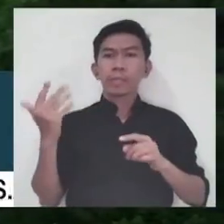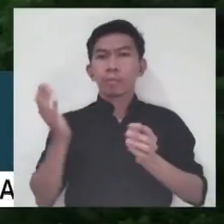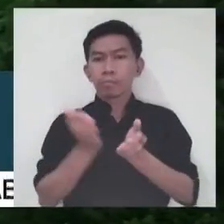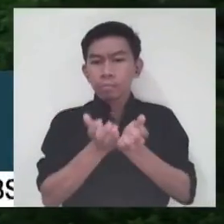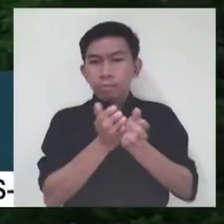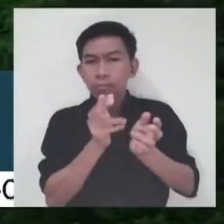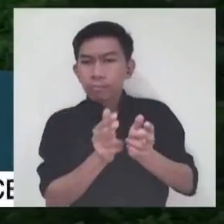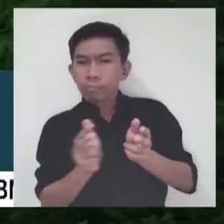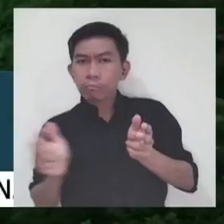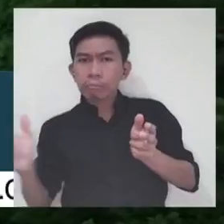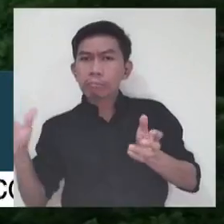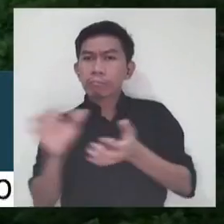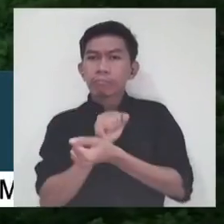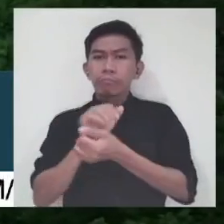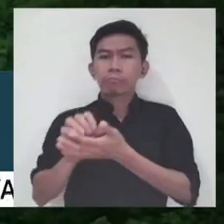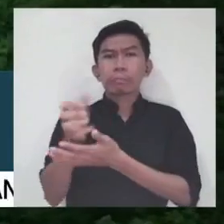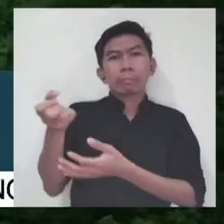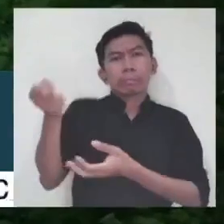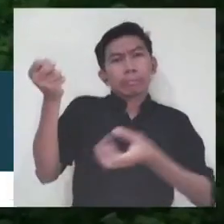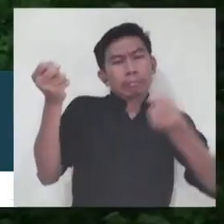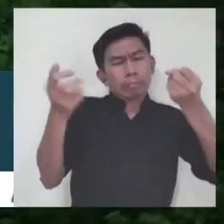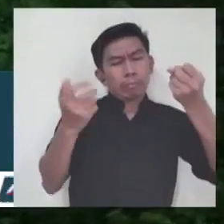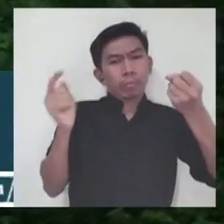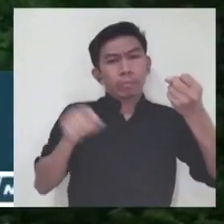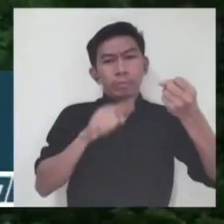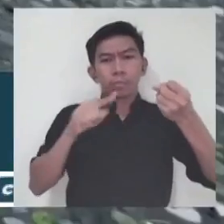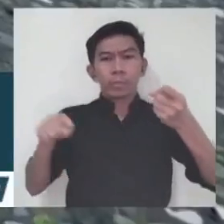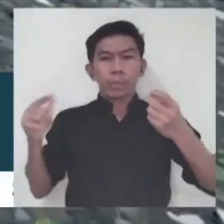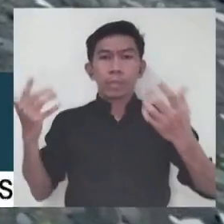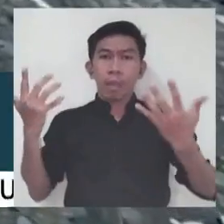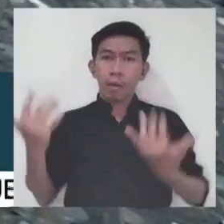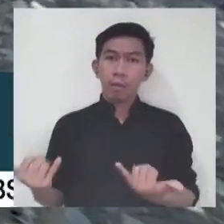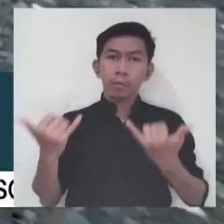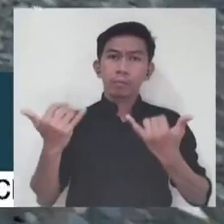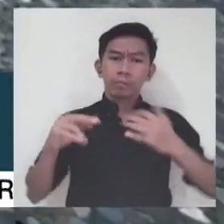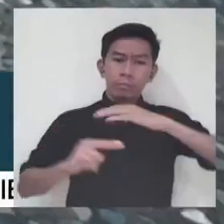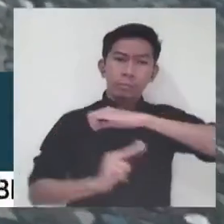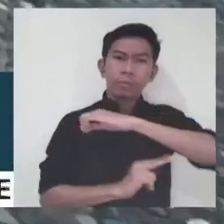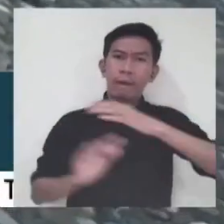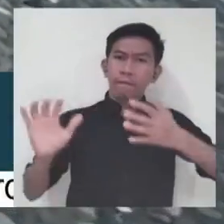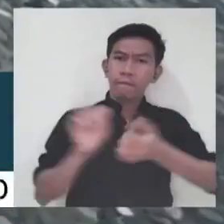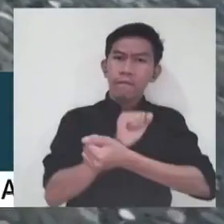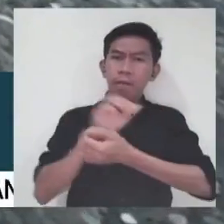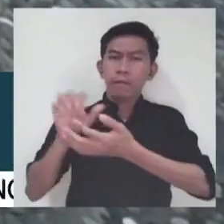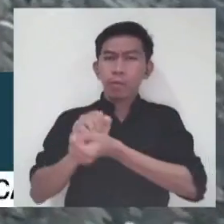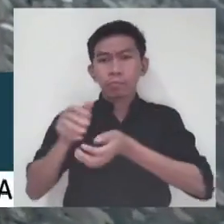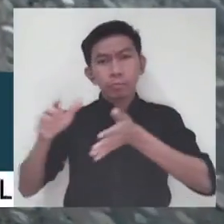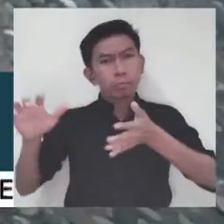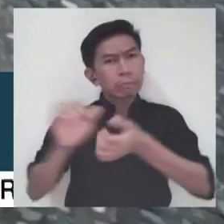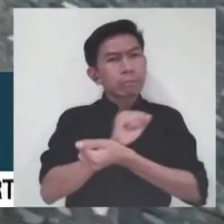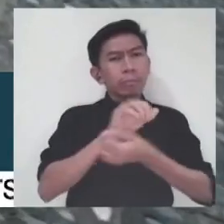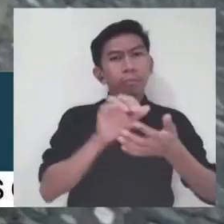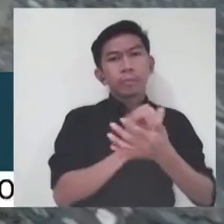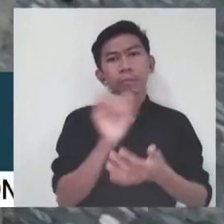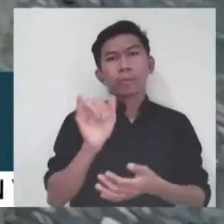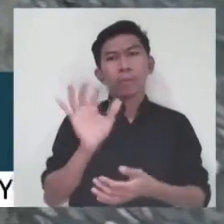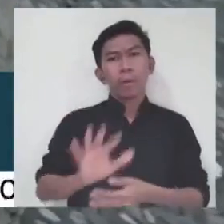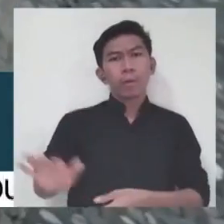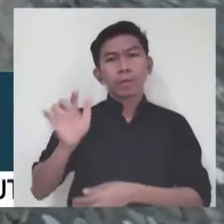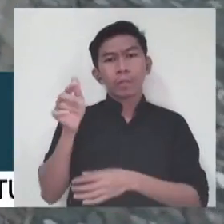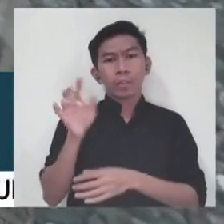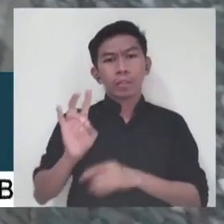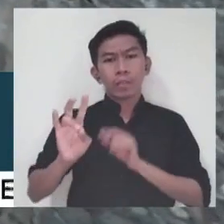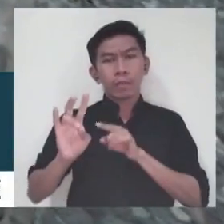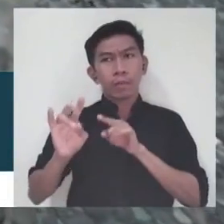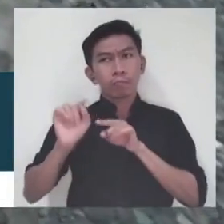waves, causing widespread damage to critical infrastructure. The Department of Public Works and Highways identified 27 road sections